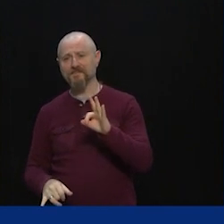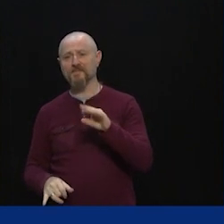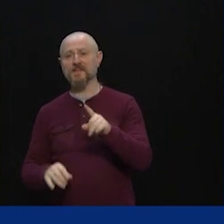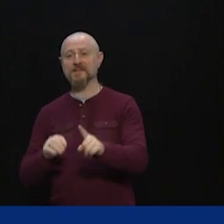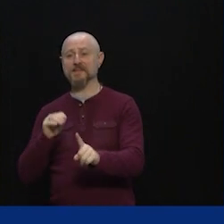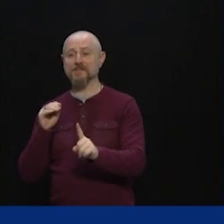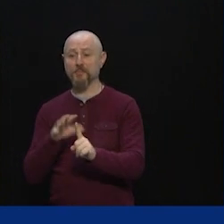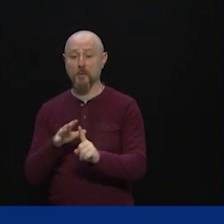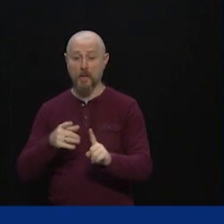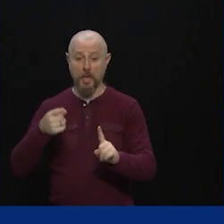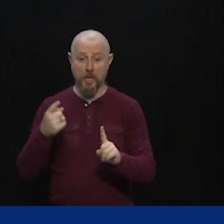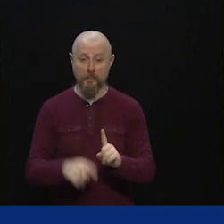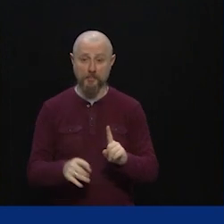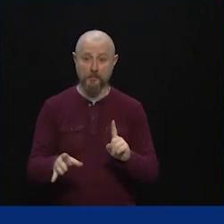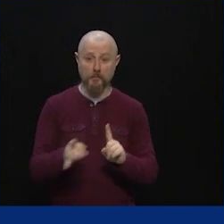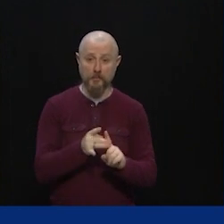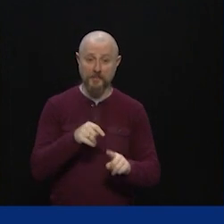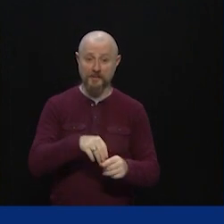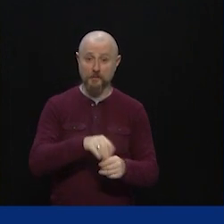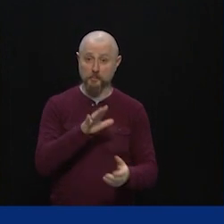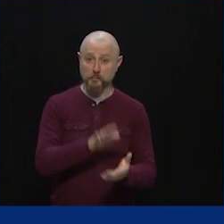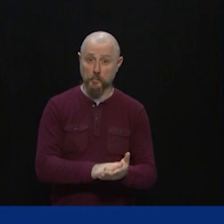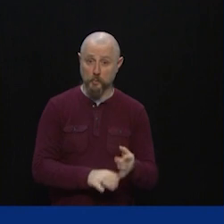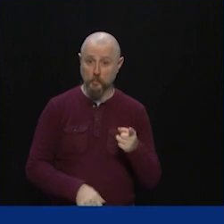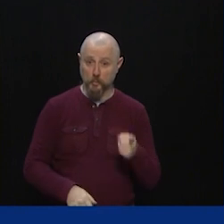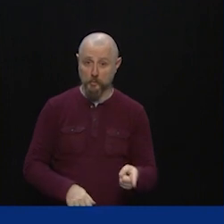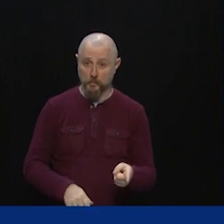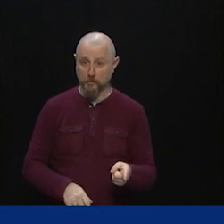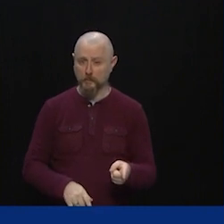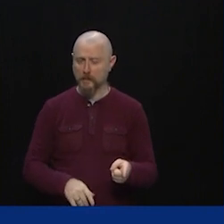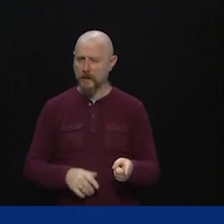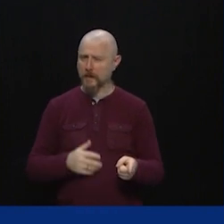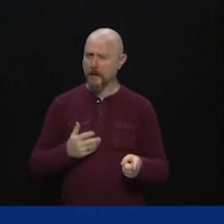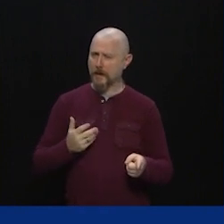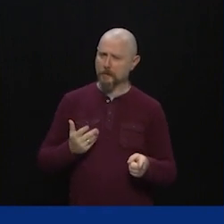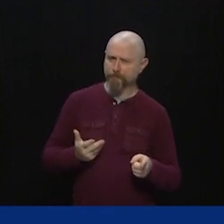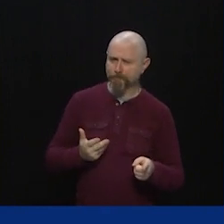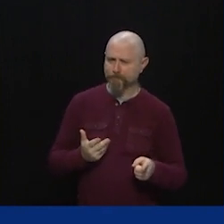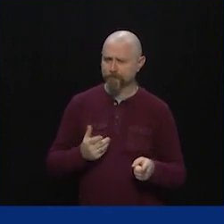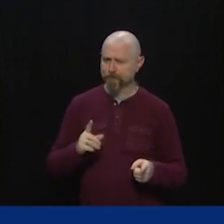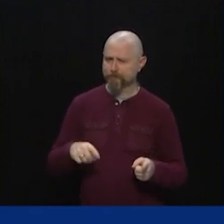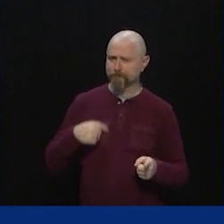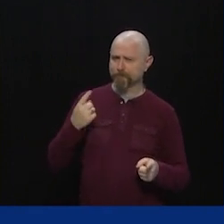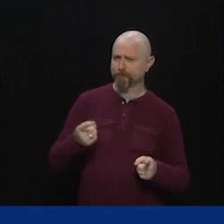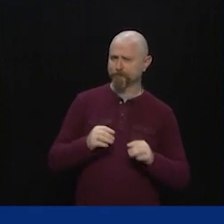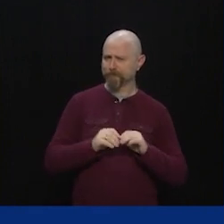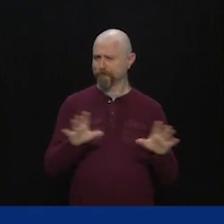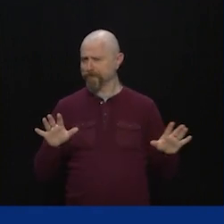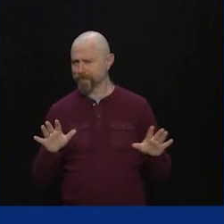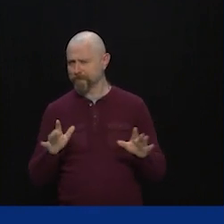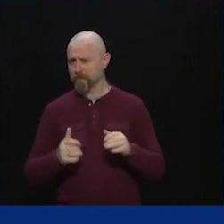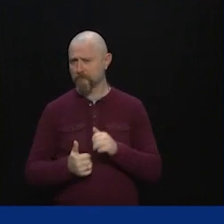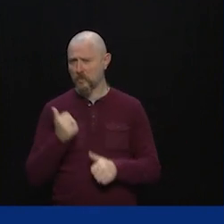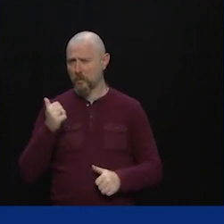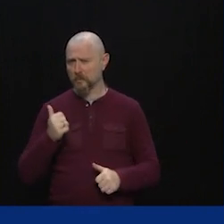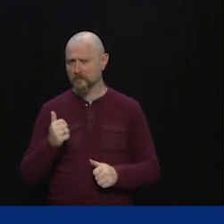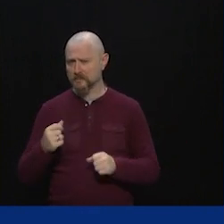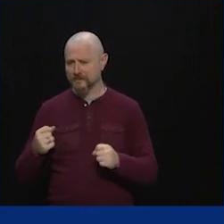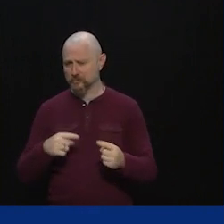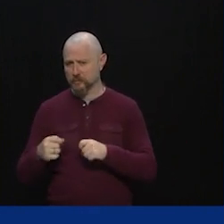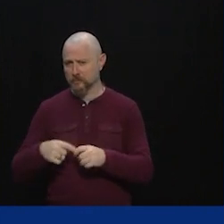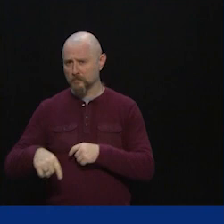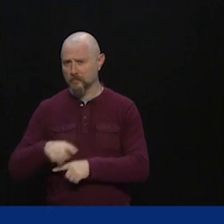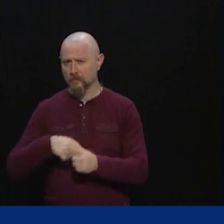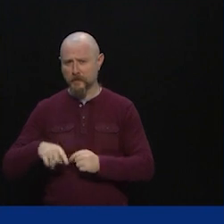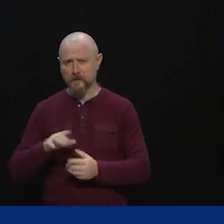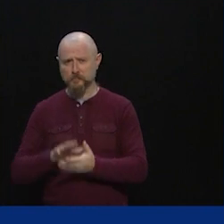very clear, most of our county leaders have been very clear that there's not a high transmission in school, it's outside of school. So is that being looked at for change?